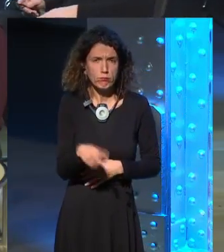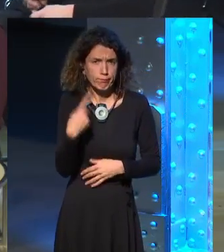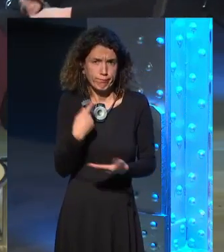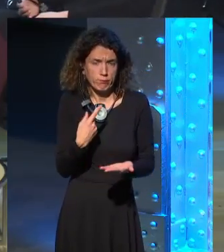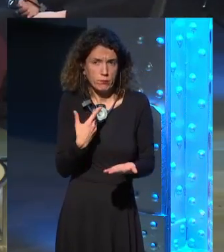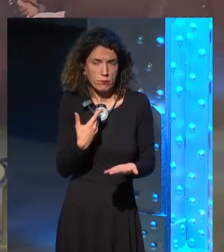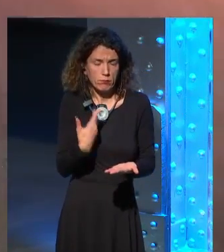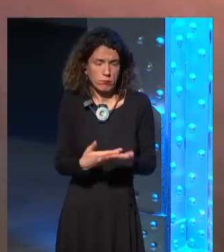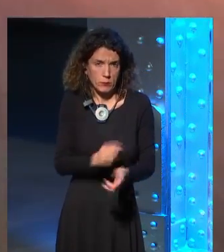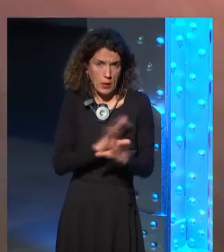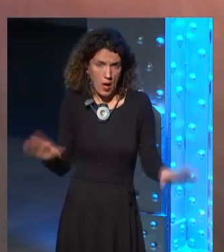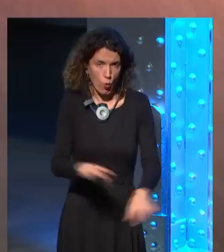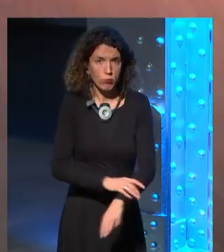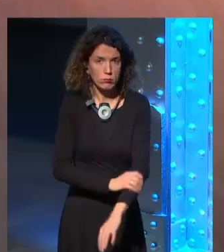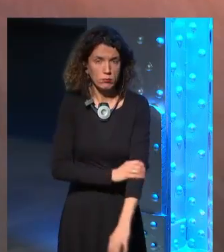Clearly, I think